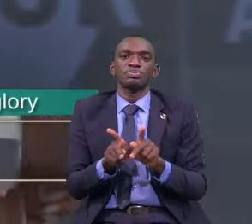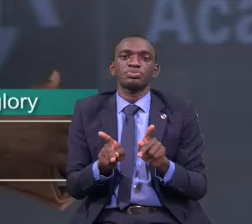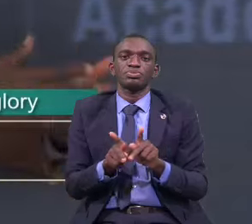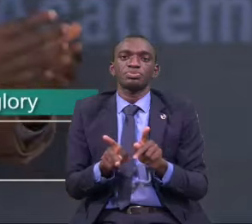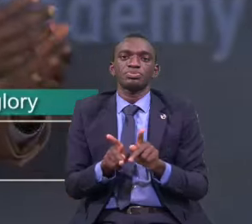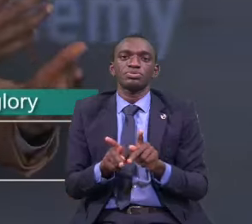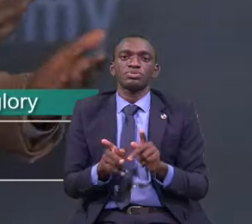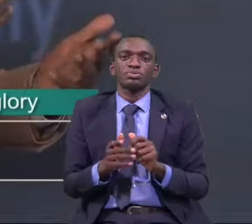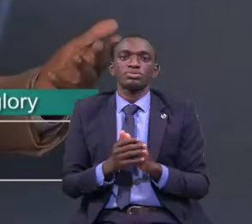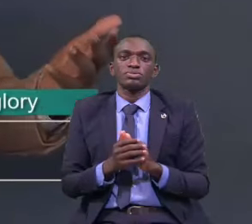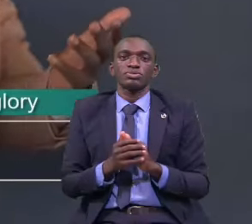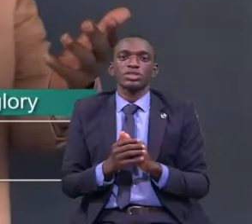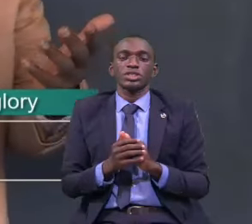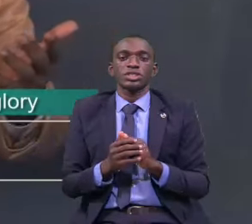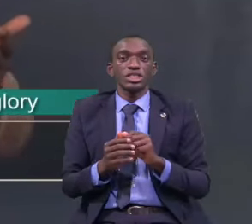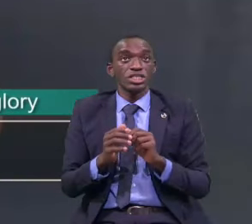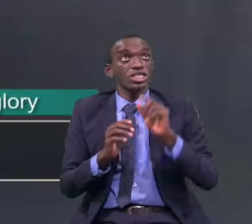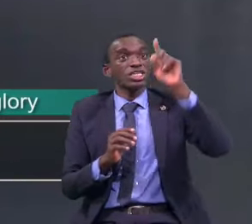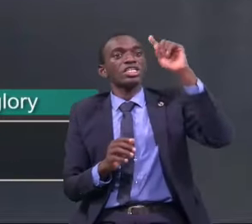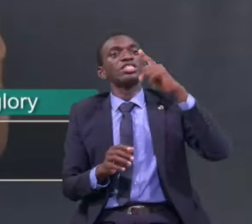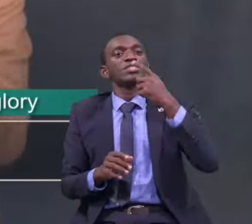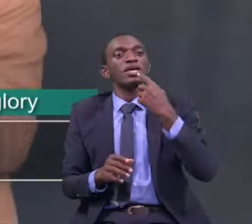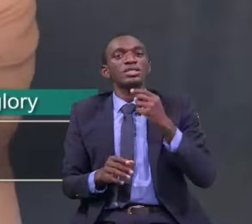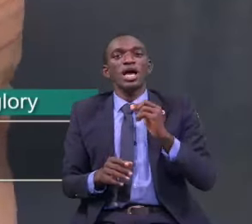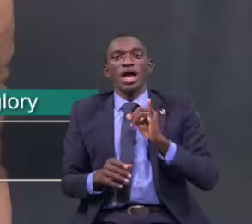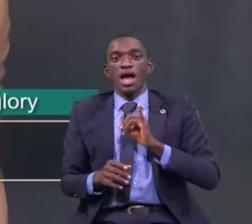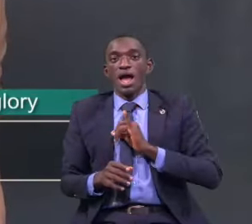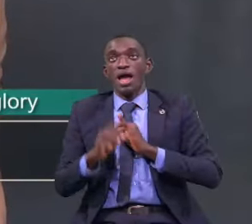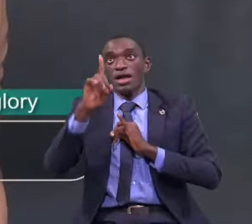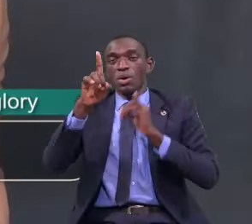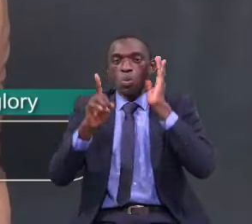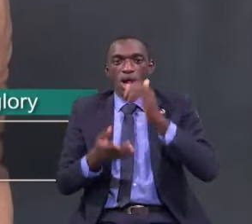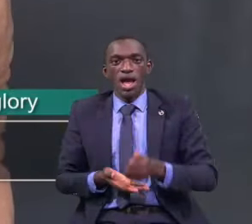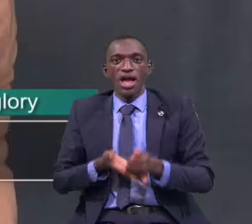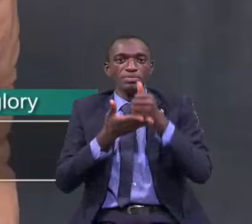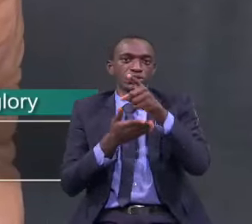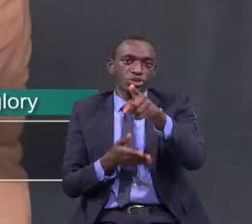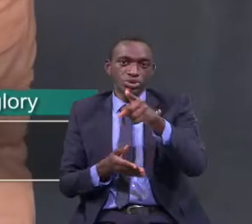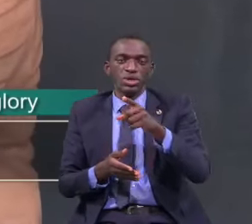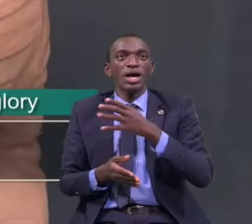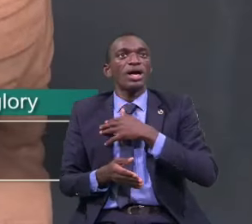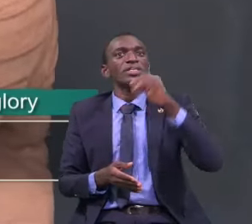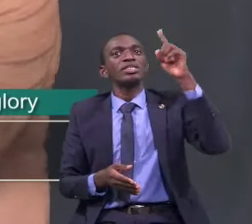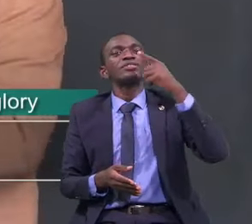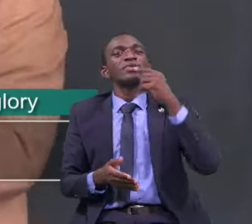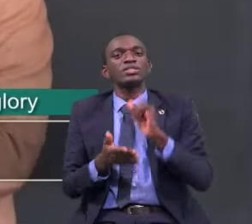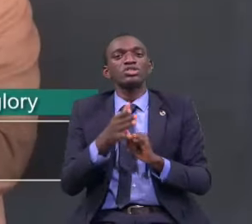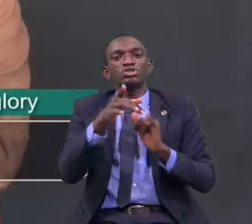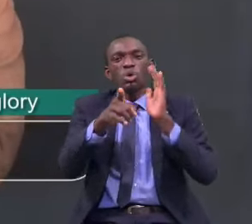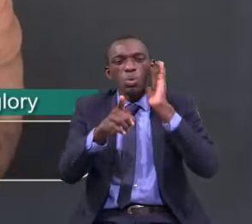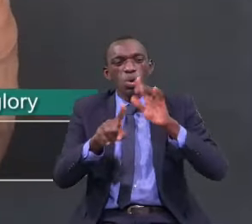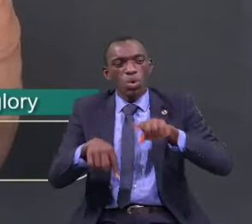He says, I will help you. And then you will go in the direction you ought to go in life.